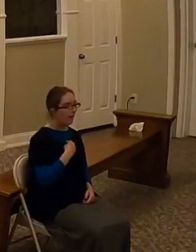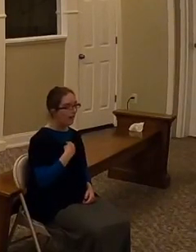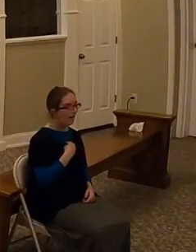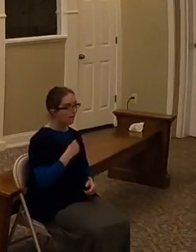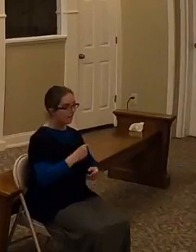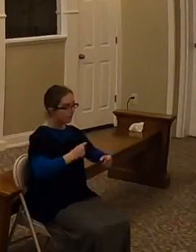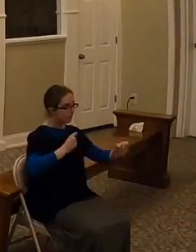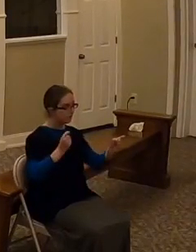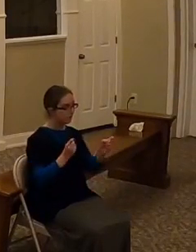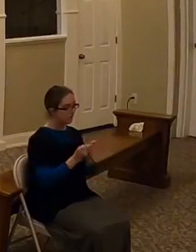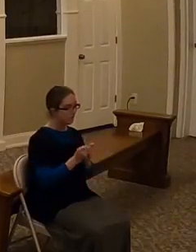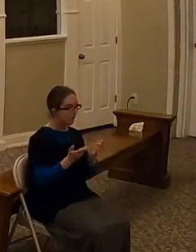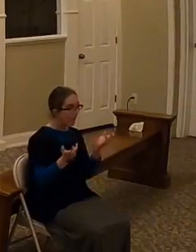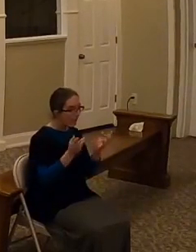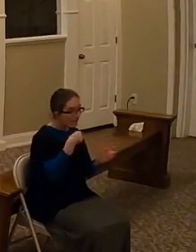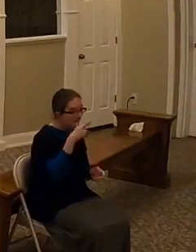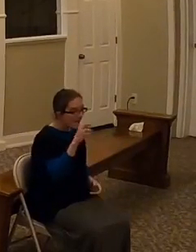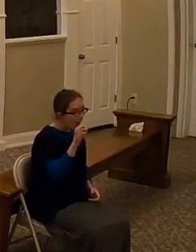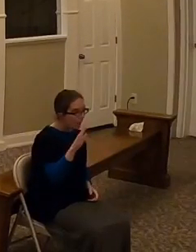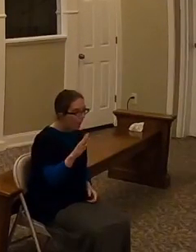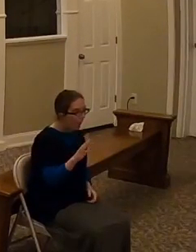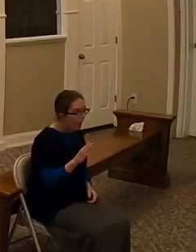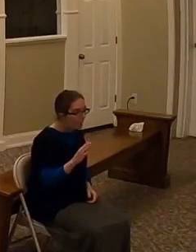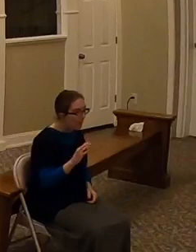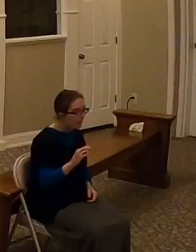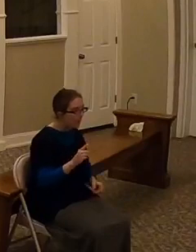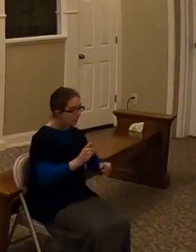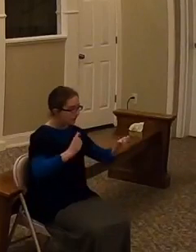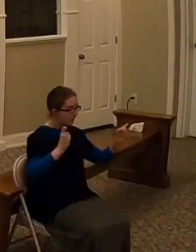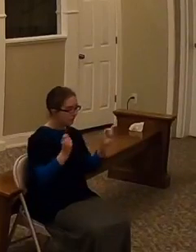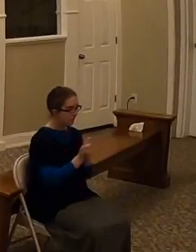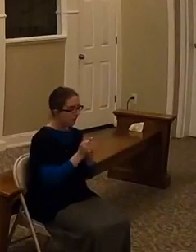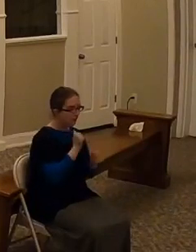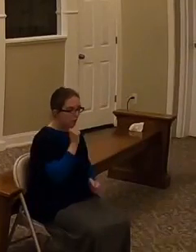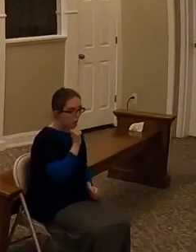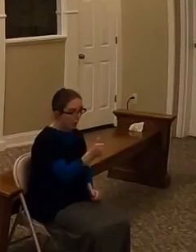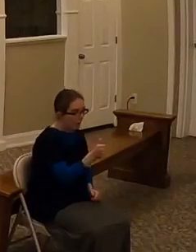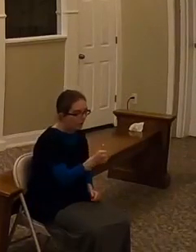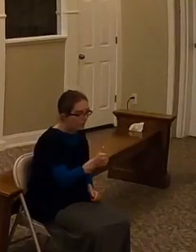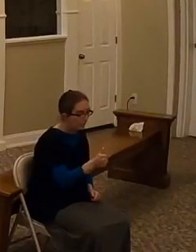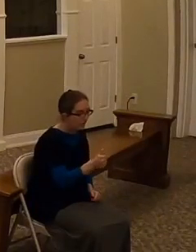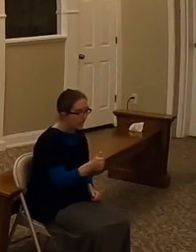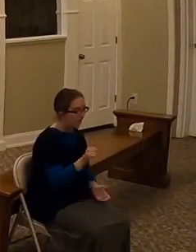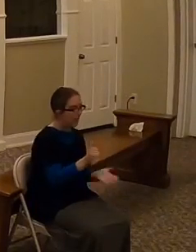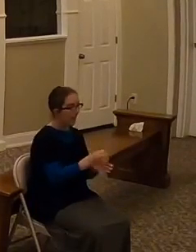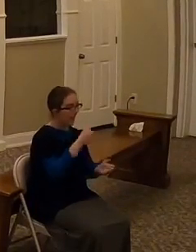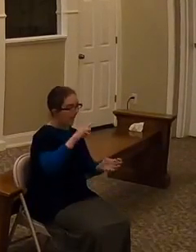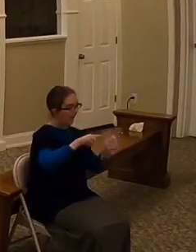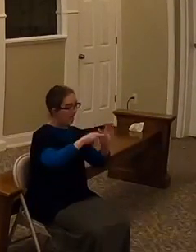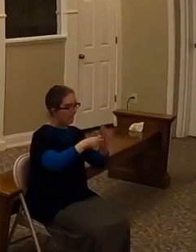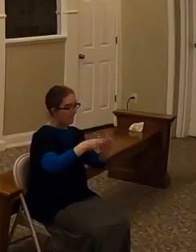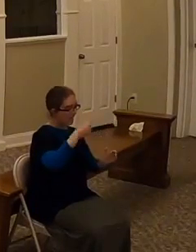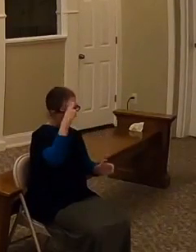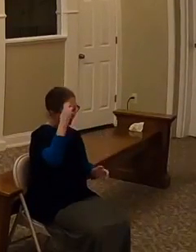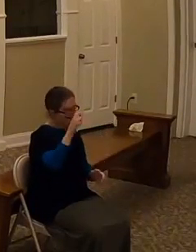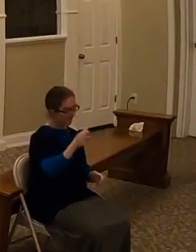not. What did He say, Rob? Change not. Change not. That means He's